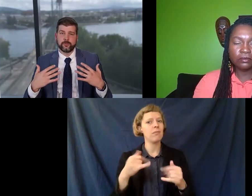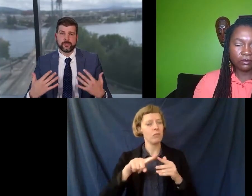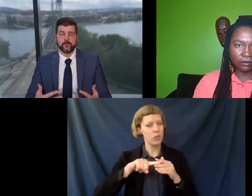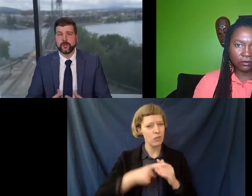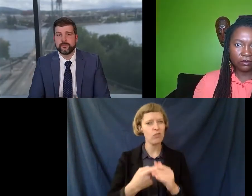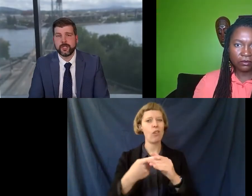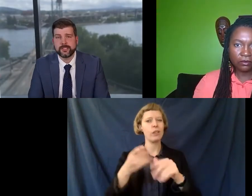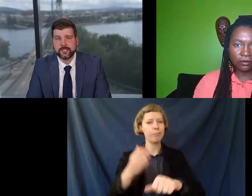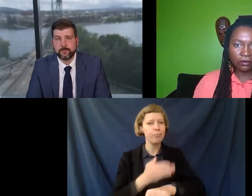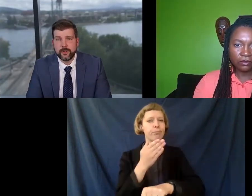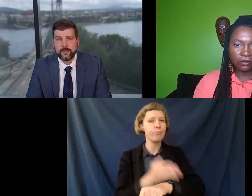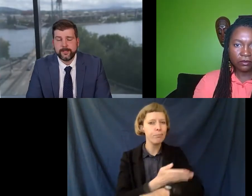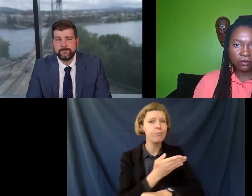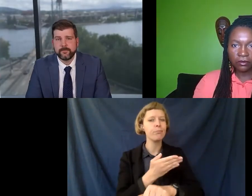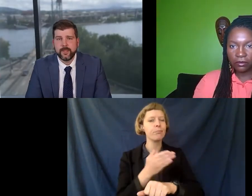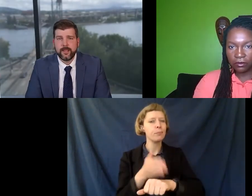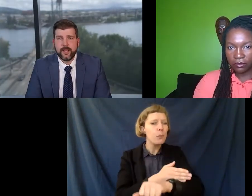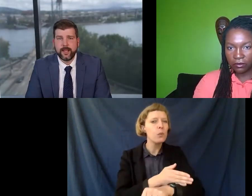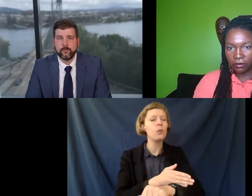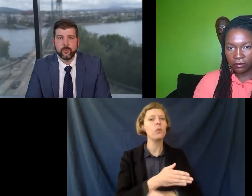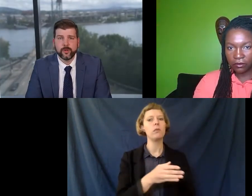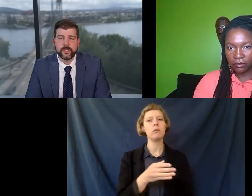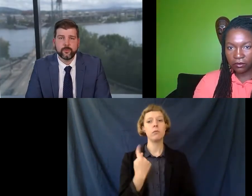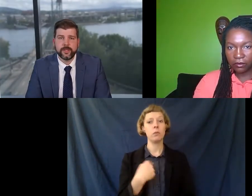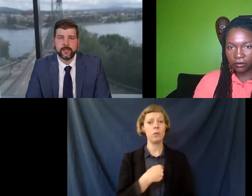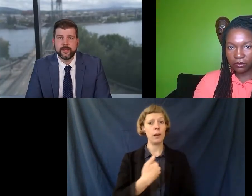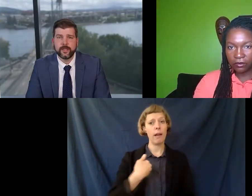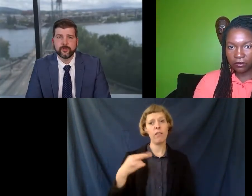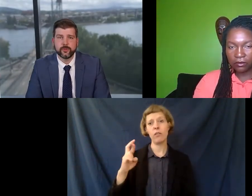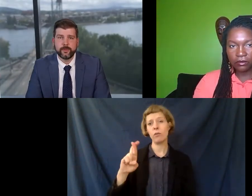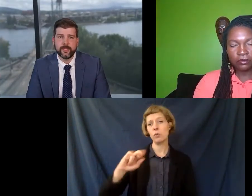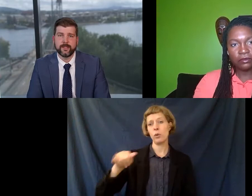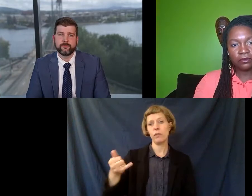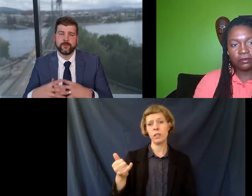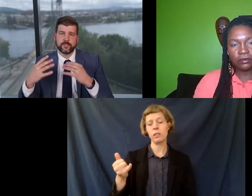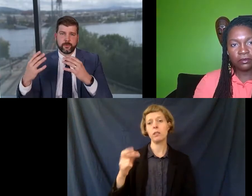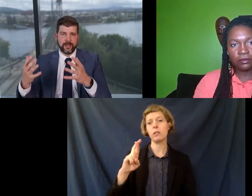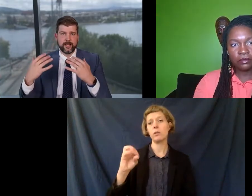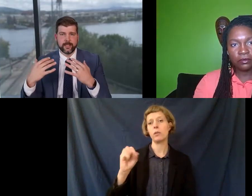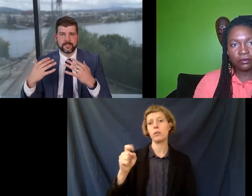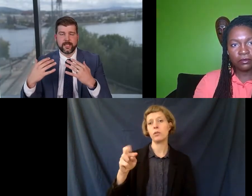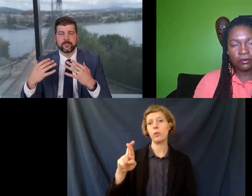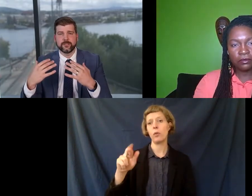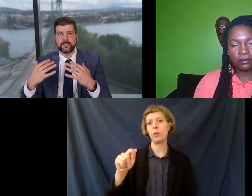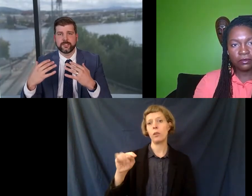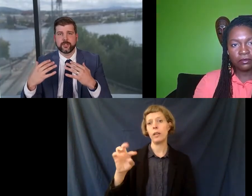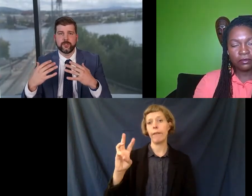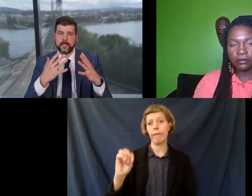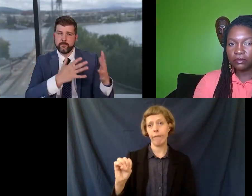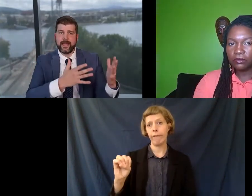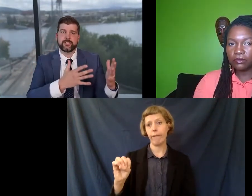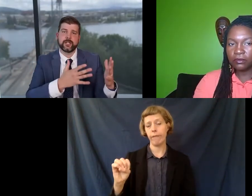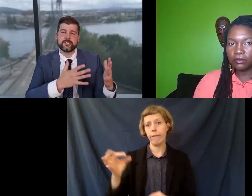a restorative justice program, and we're working with a group that's providing us technical assistance